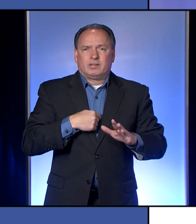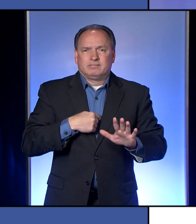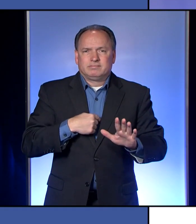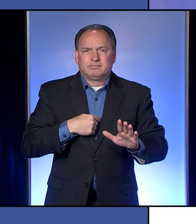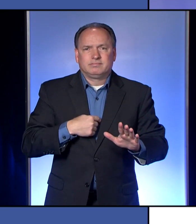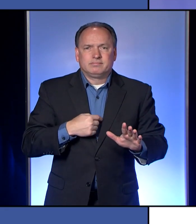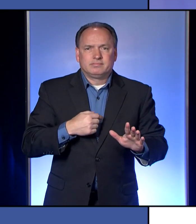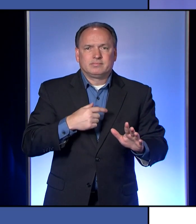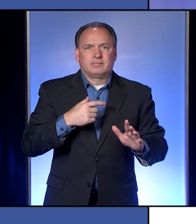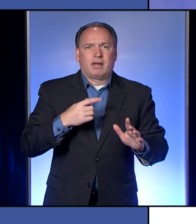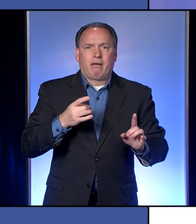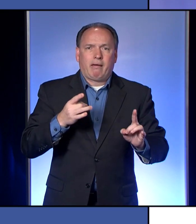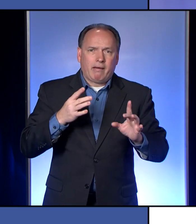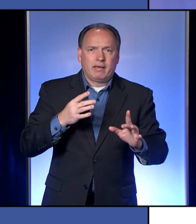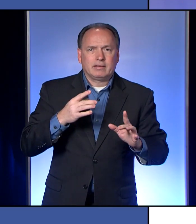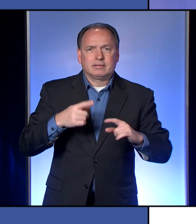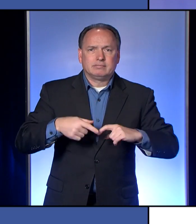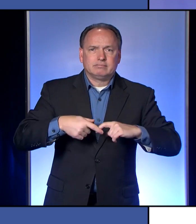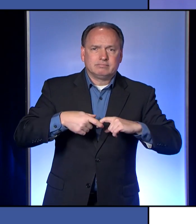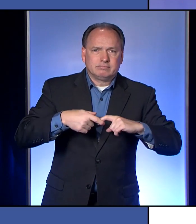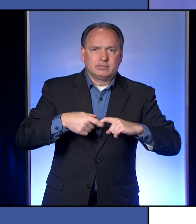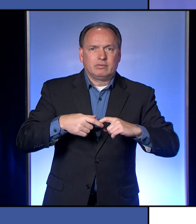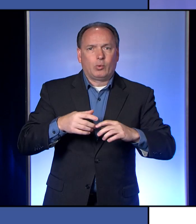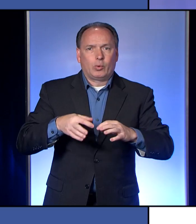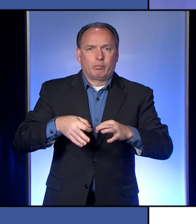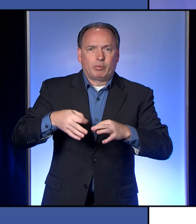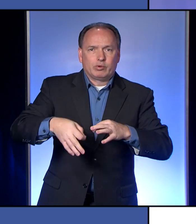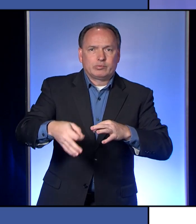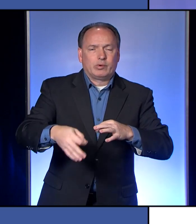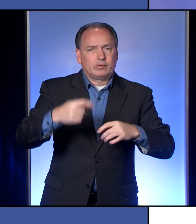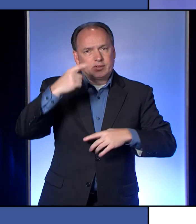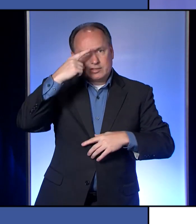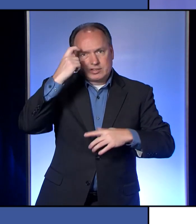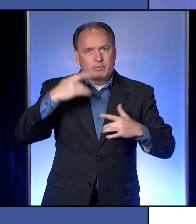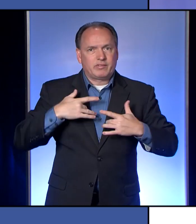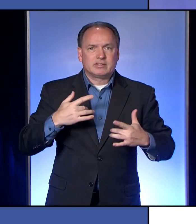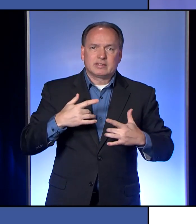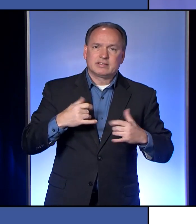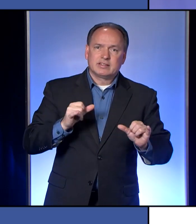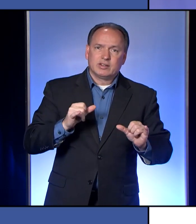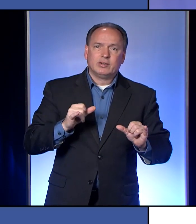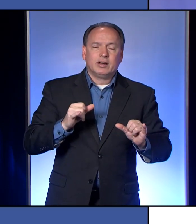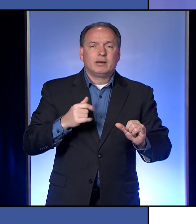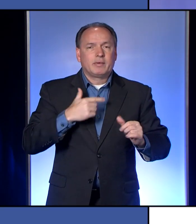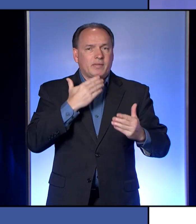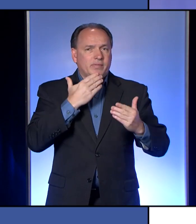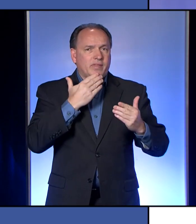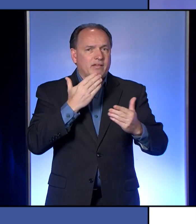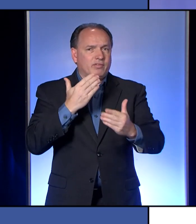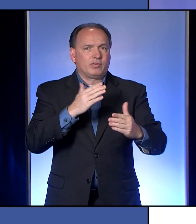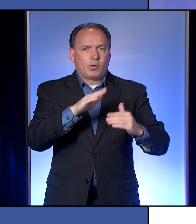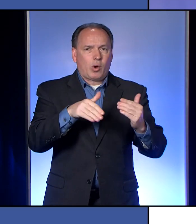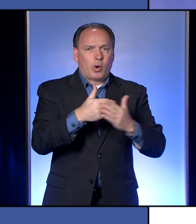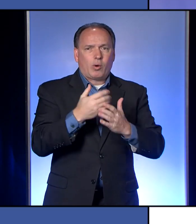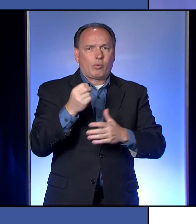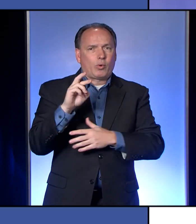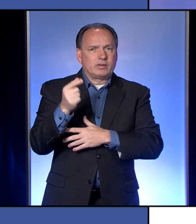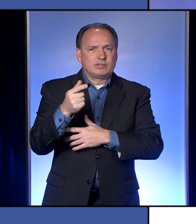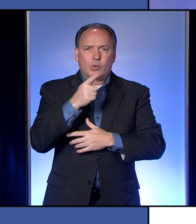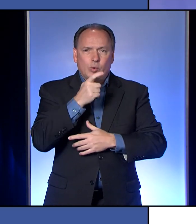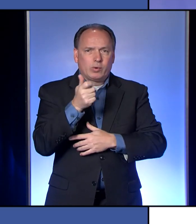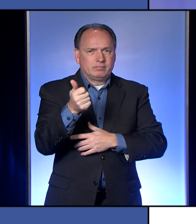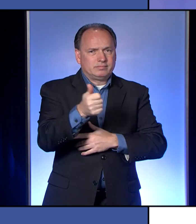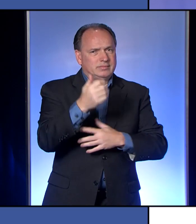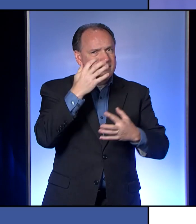of these summer events are getting canceled and it's going to be a very different summer for us, I'm really grateful to all the organizations who've decided that this